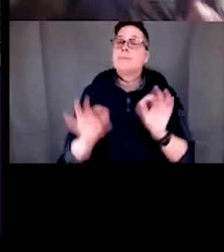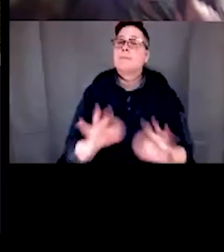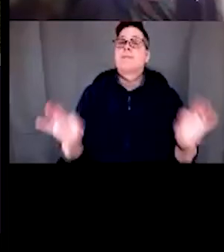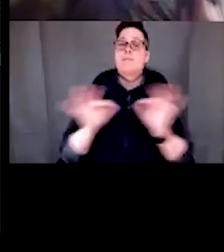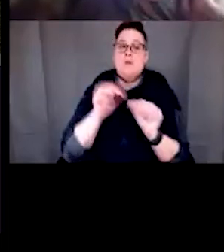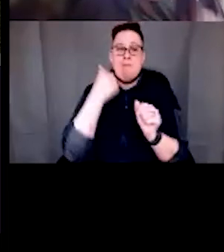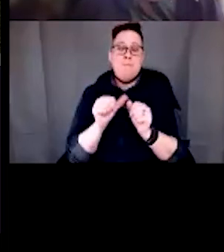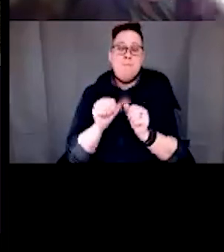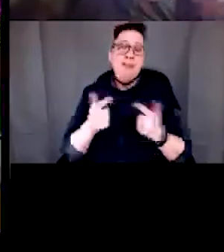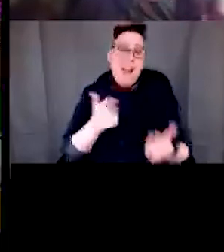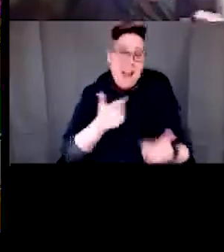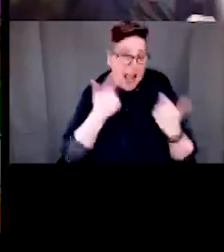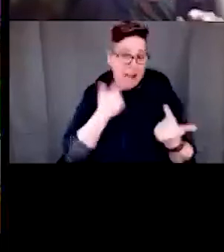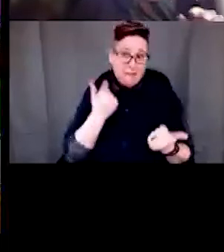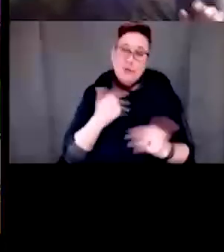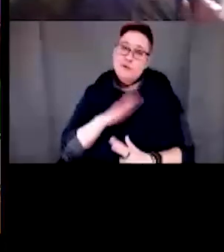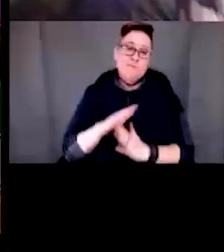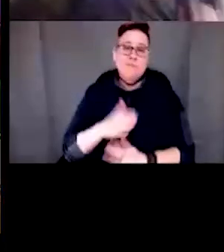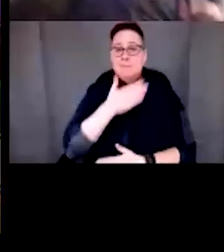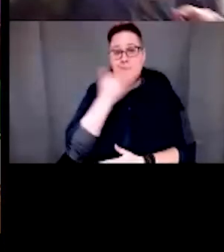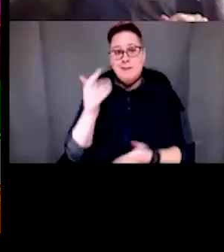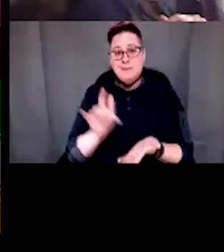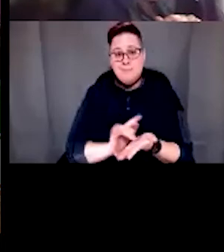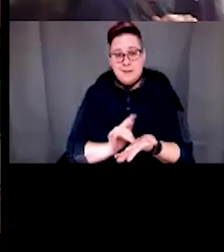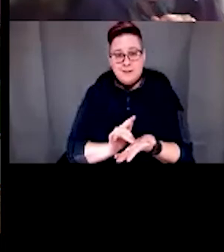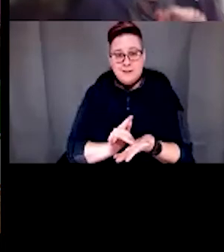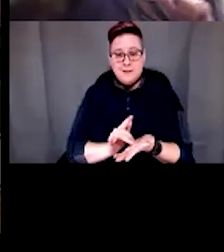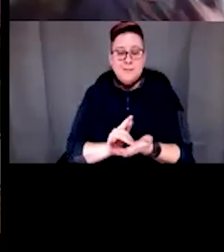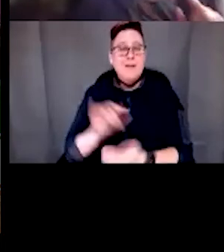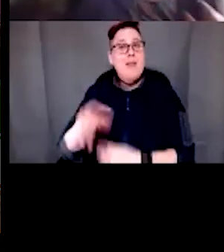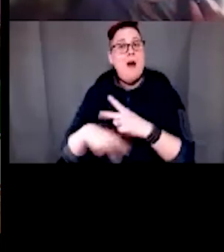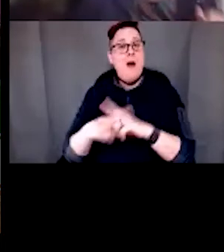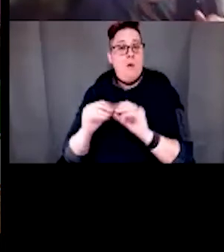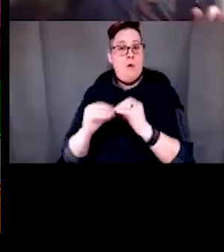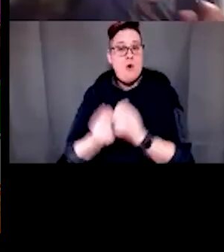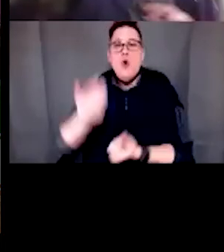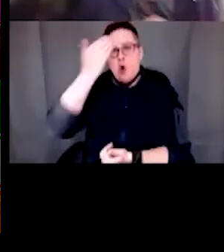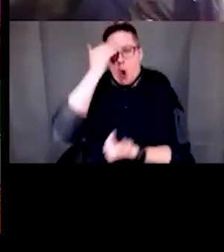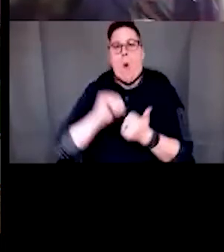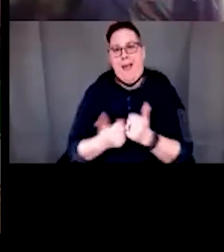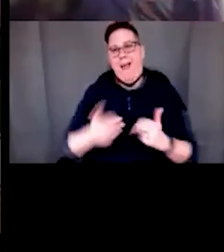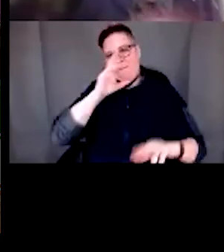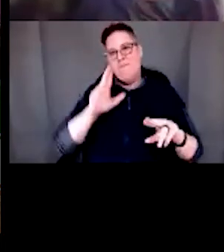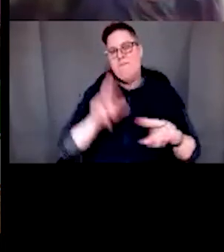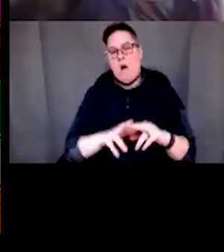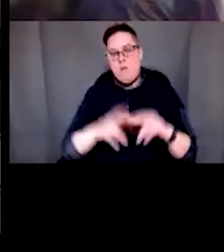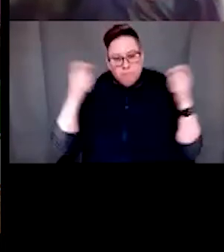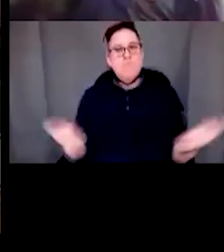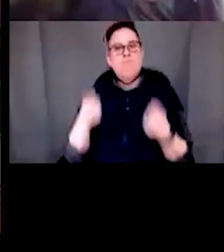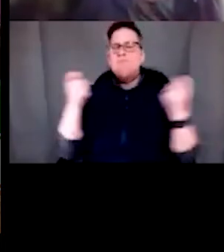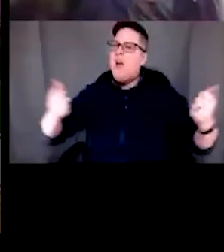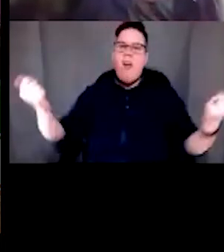that laughter is the best medicine. So a biocratic organization knows how to party and celebrates